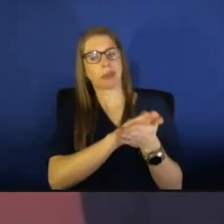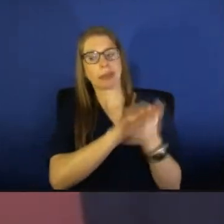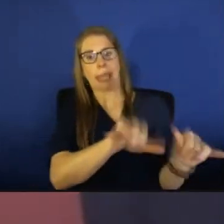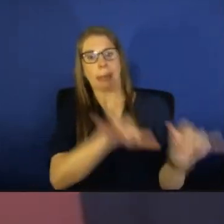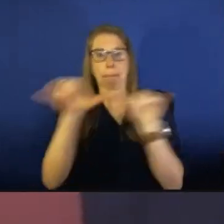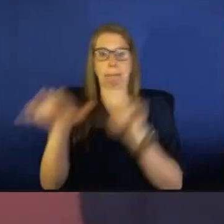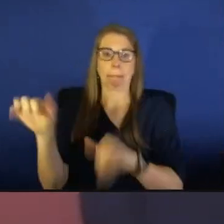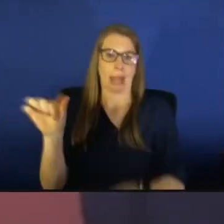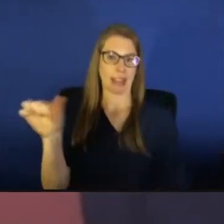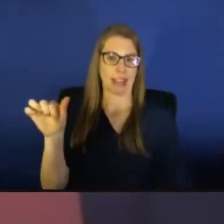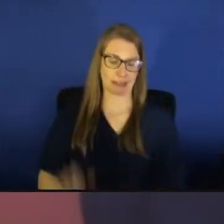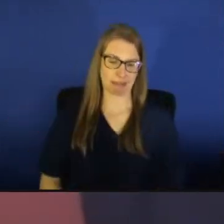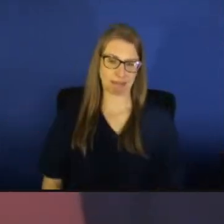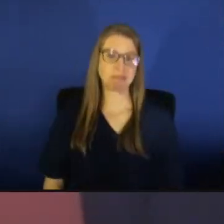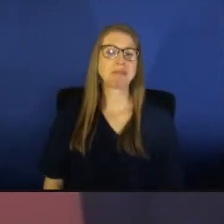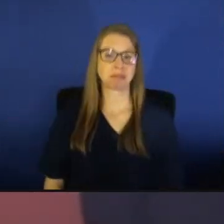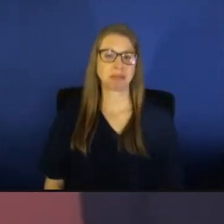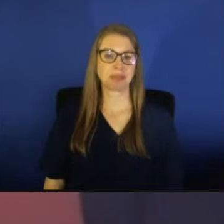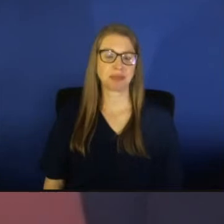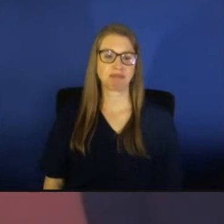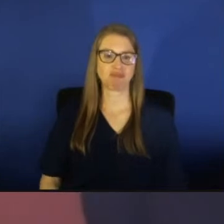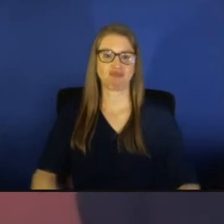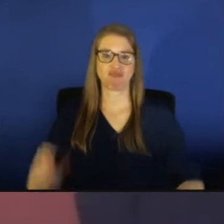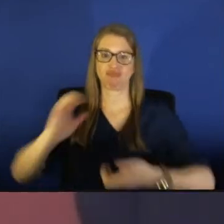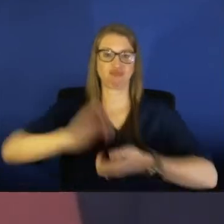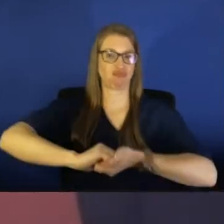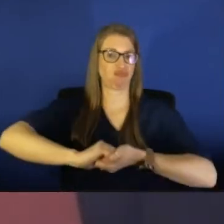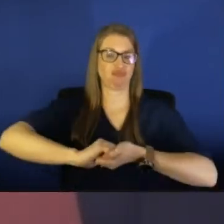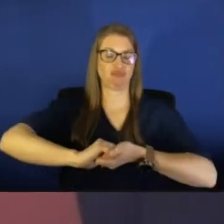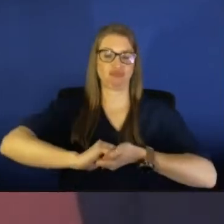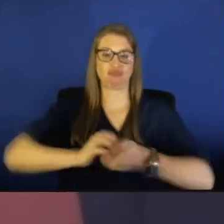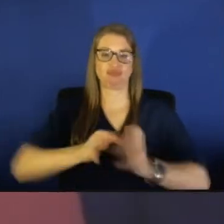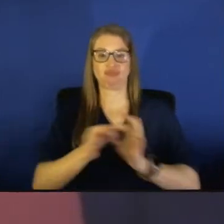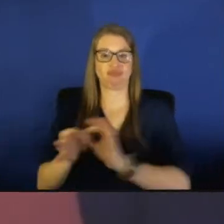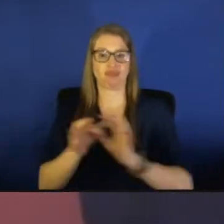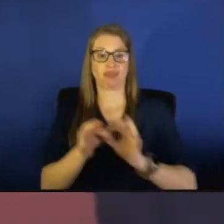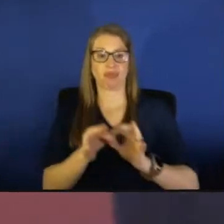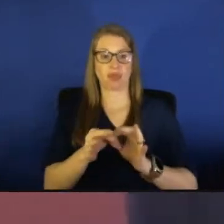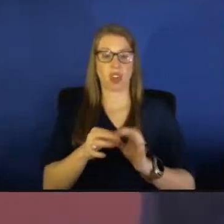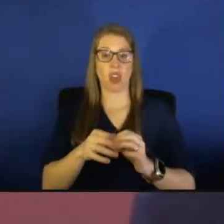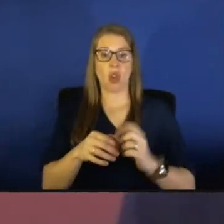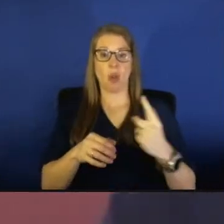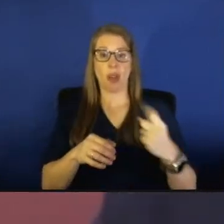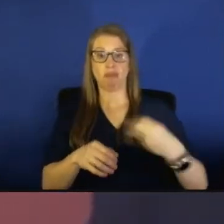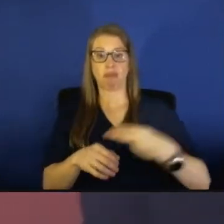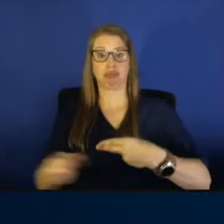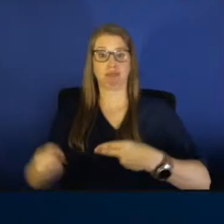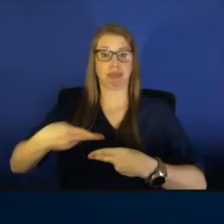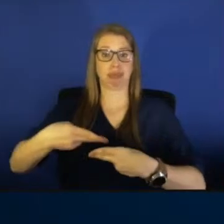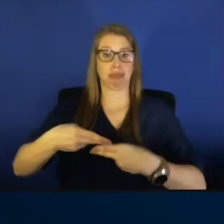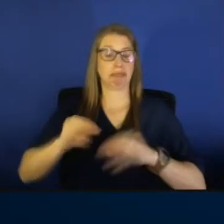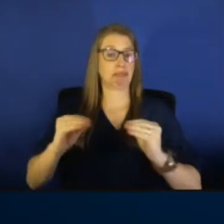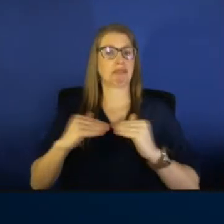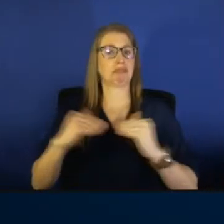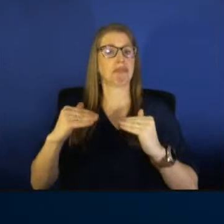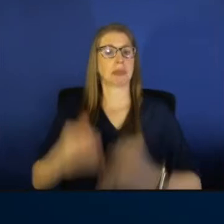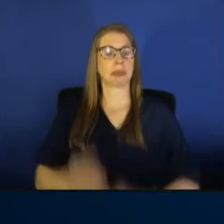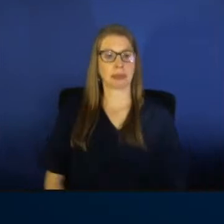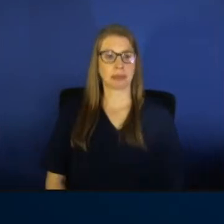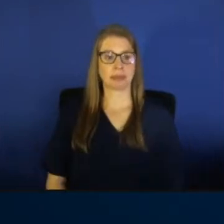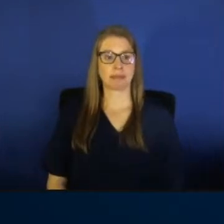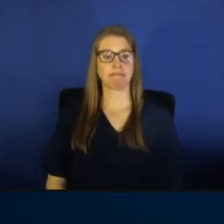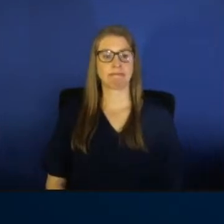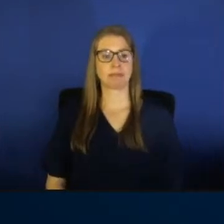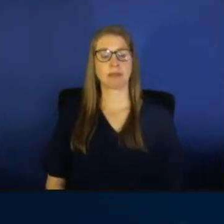So they go hand in hand, and I would not say one prioritizes over the other. That's good to know. Gene wants